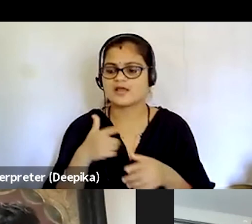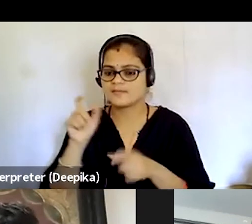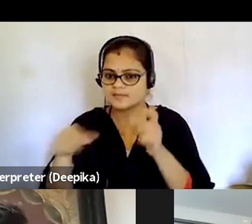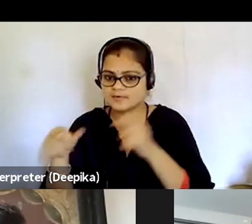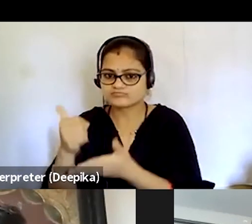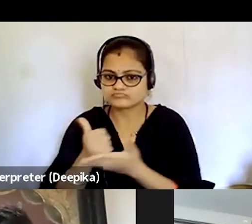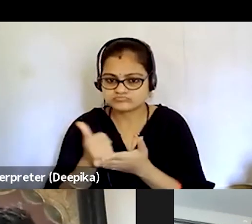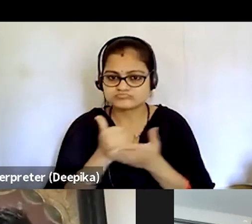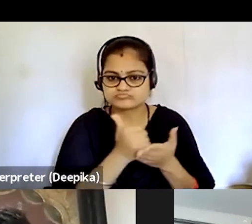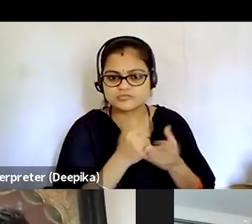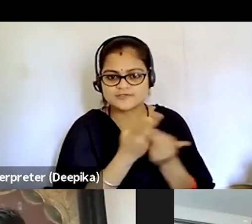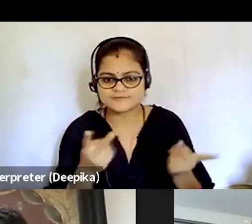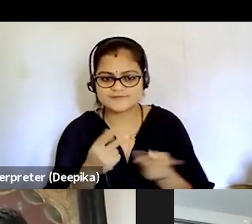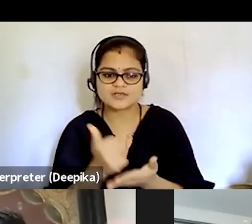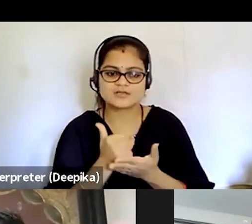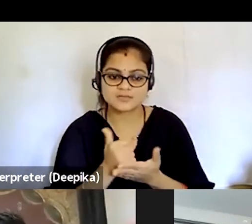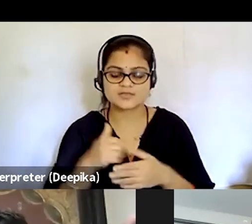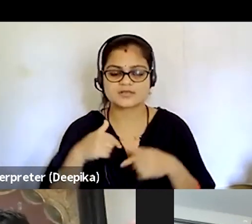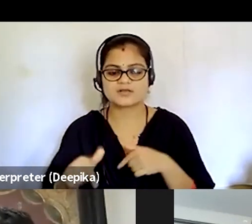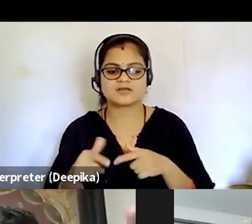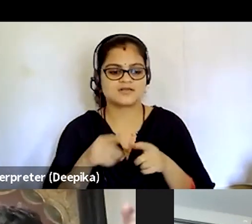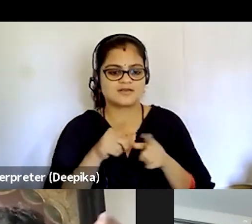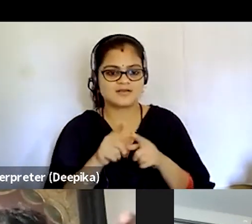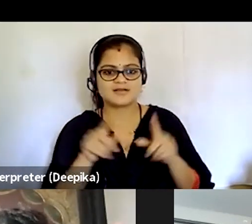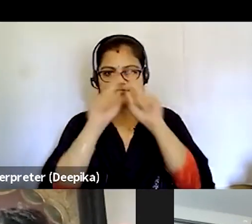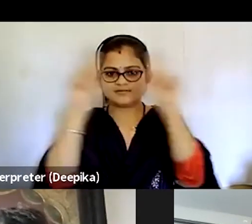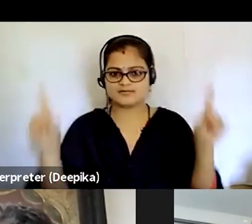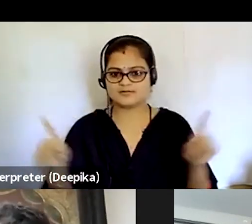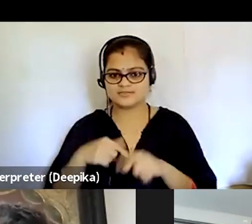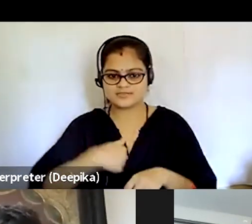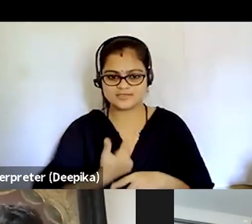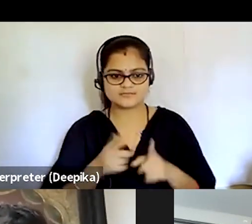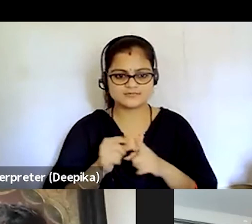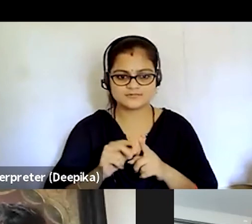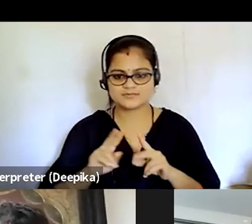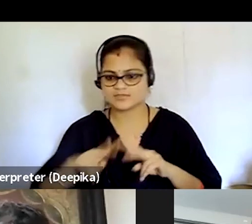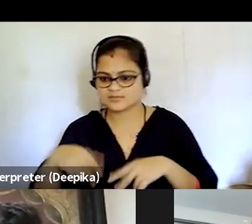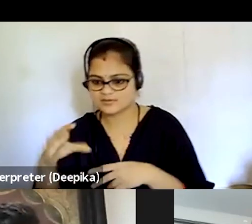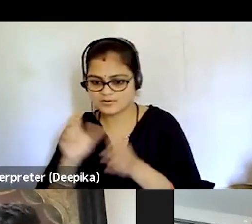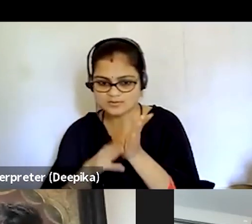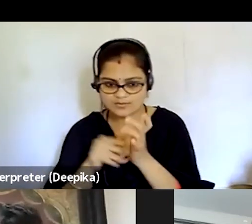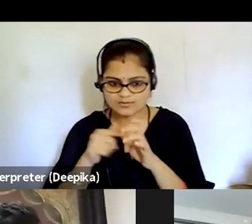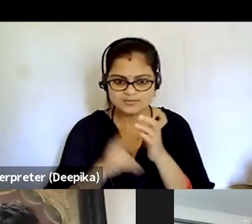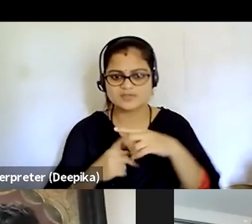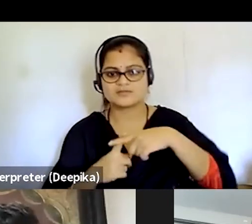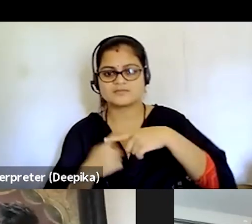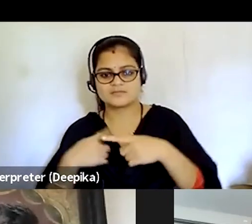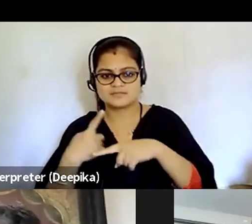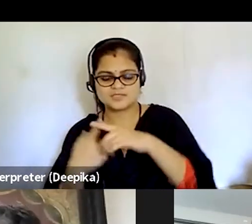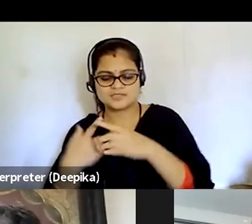different things, and I was multitasking on screens and replying to comments and singing and doing all of